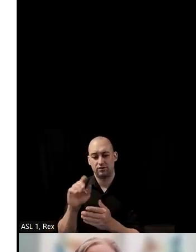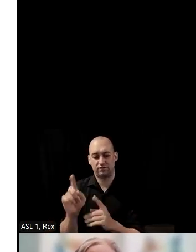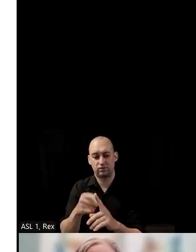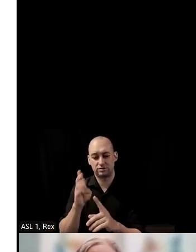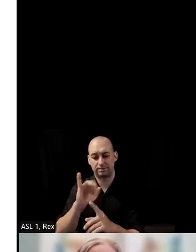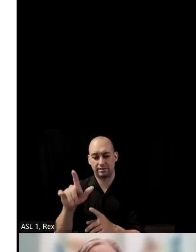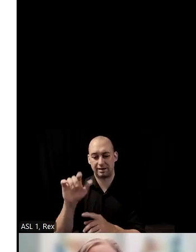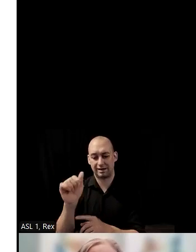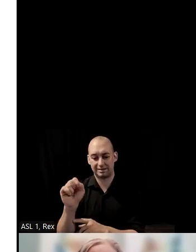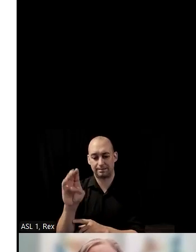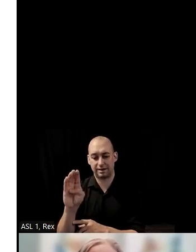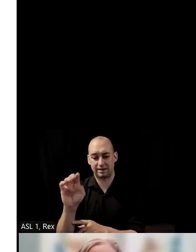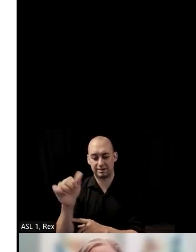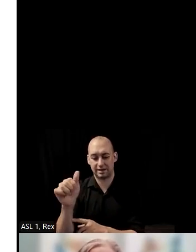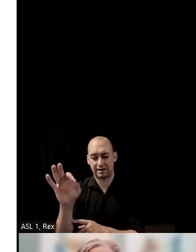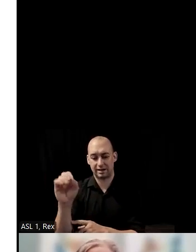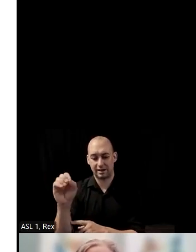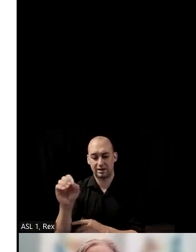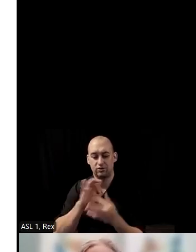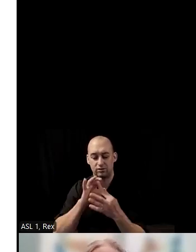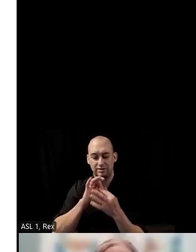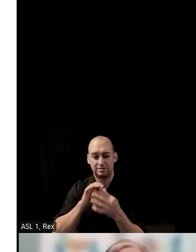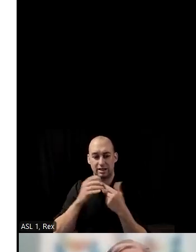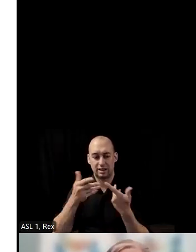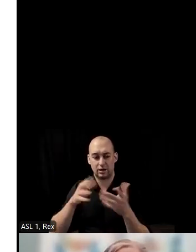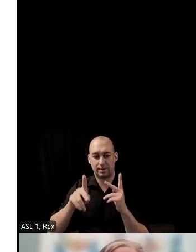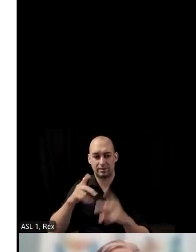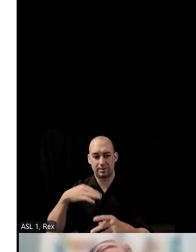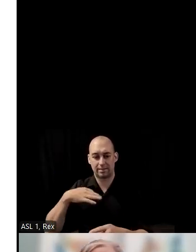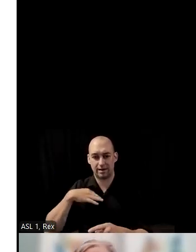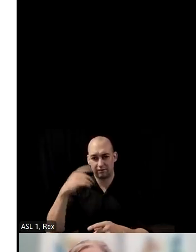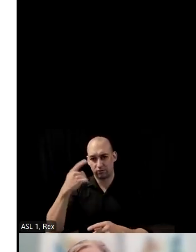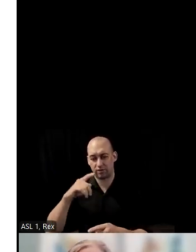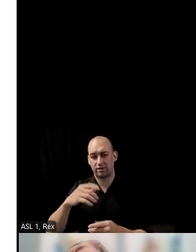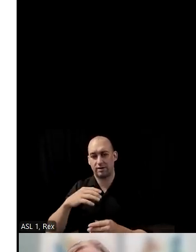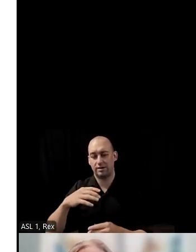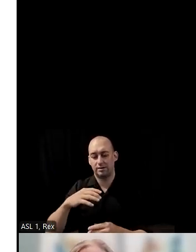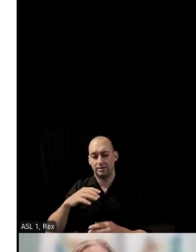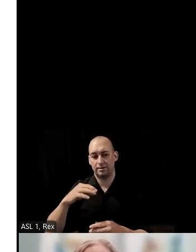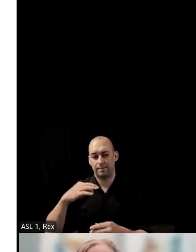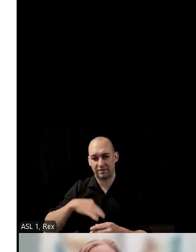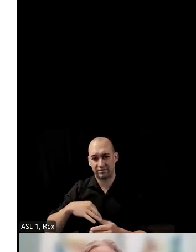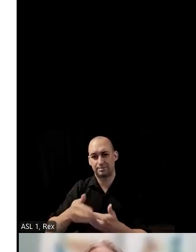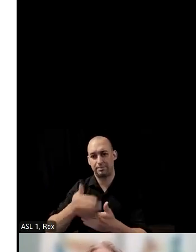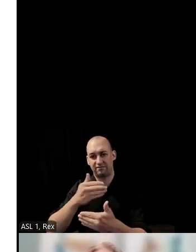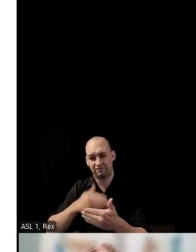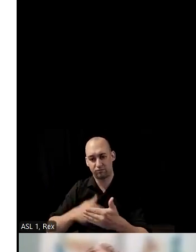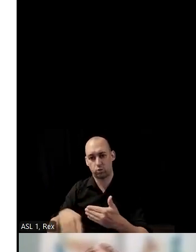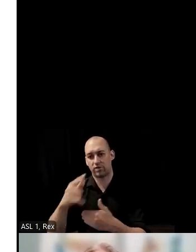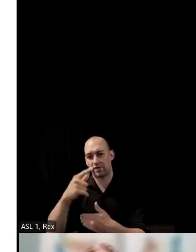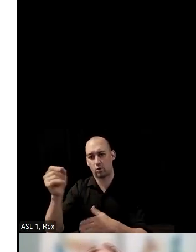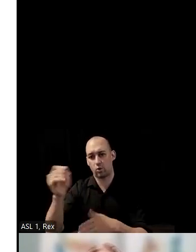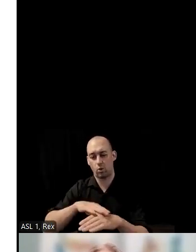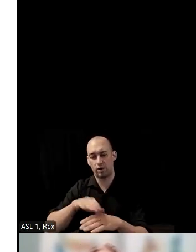1090, relates to allowing people to apply for the benefits before they're going to go out on leave, just so that they're